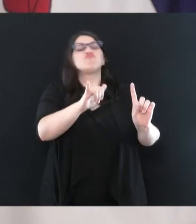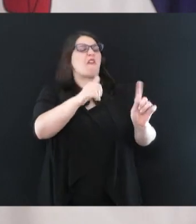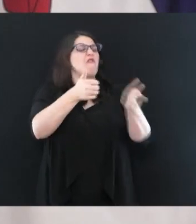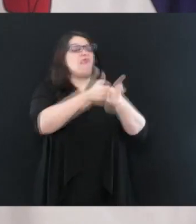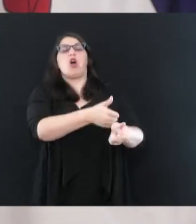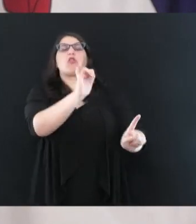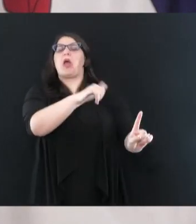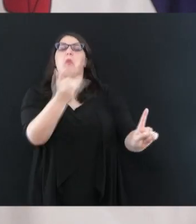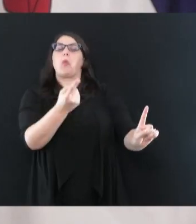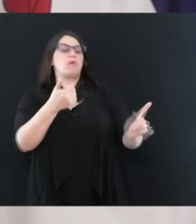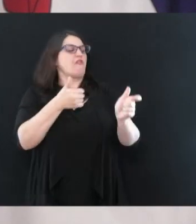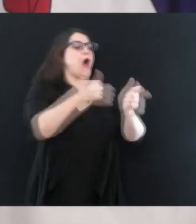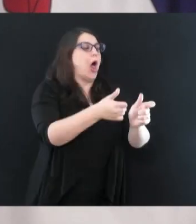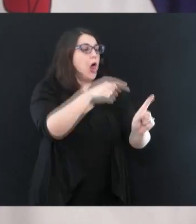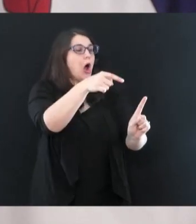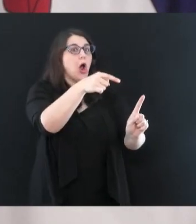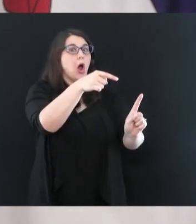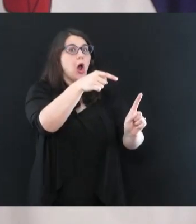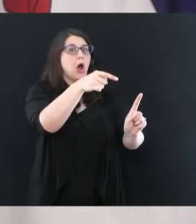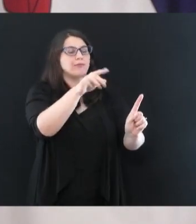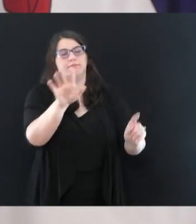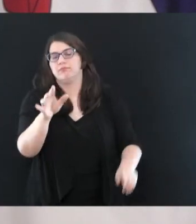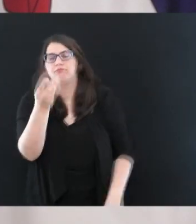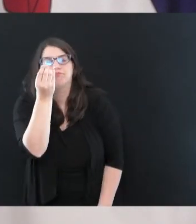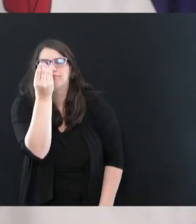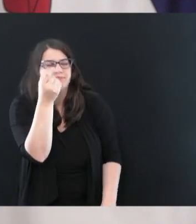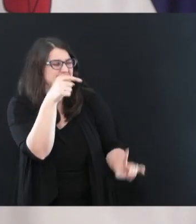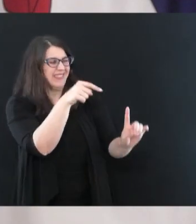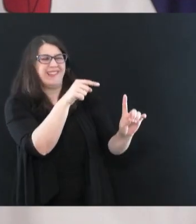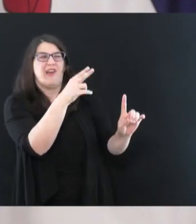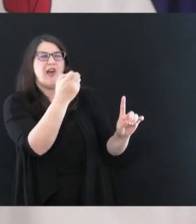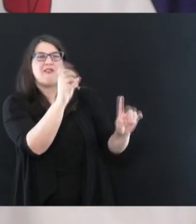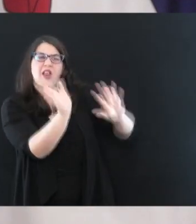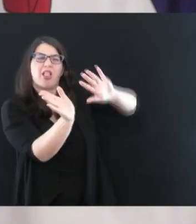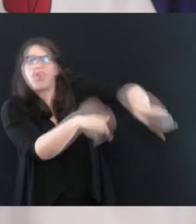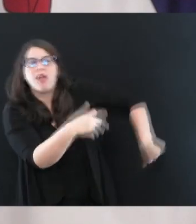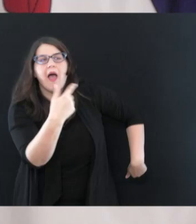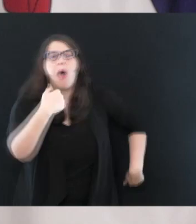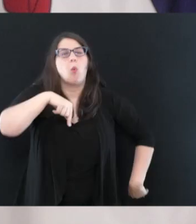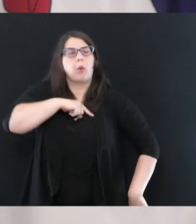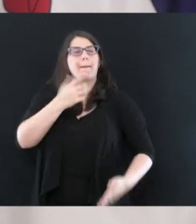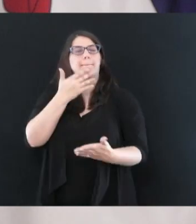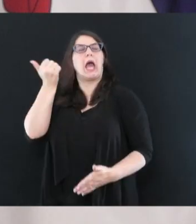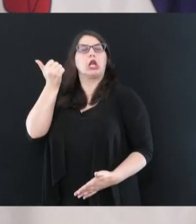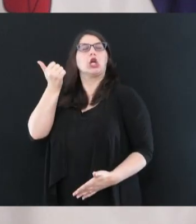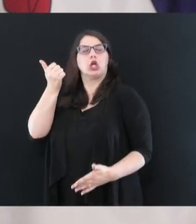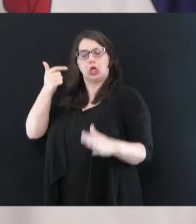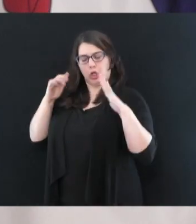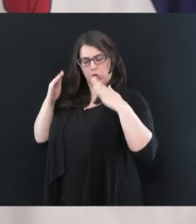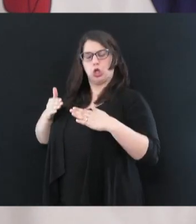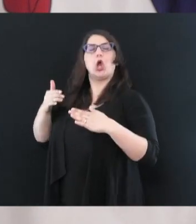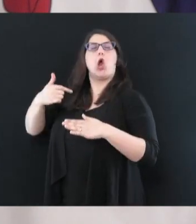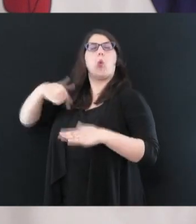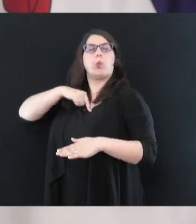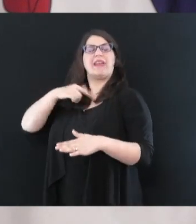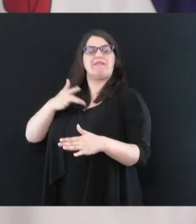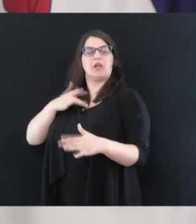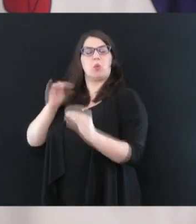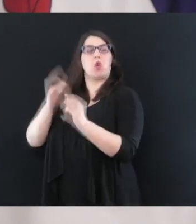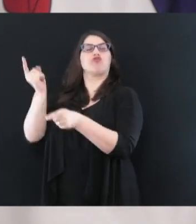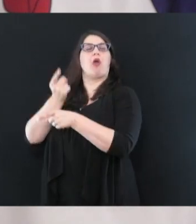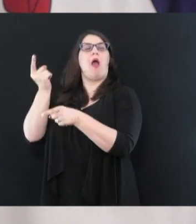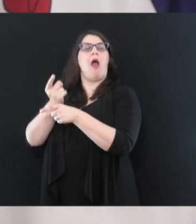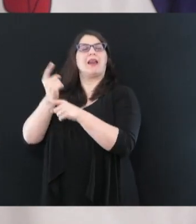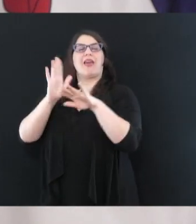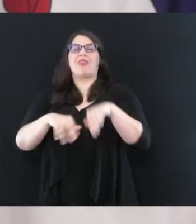map. Our deal is better. I don't care what the people at Harvard say. Our deal is more right than their